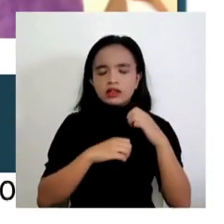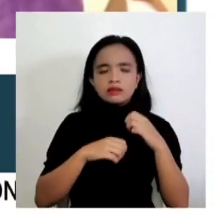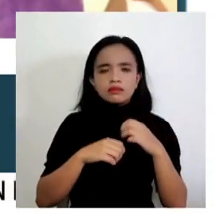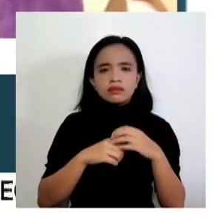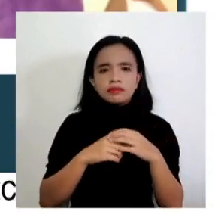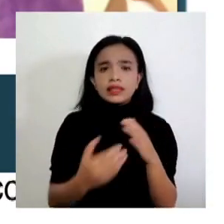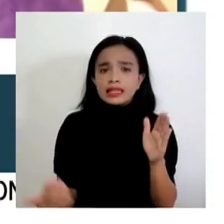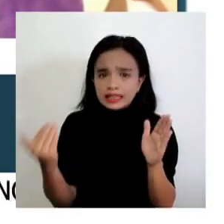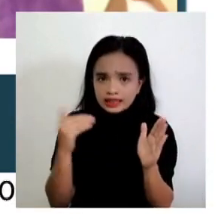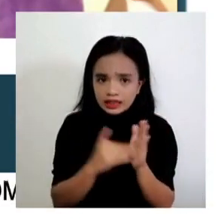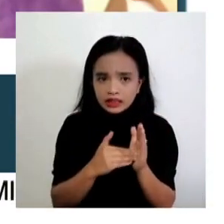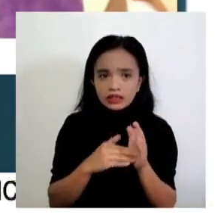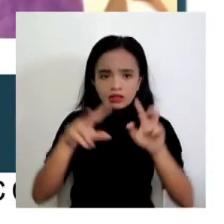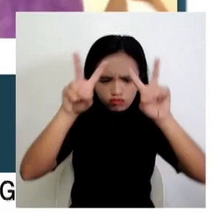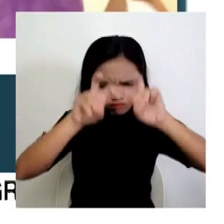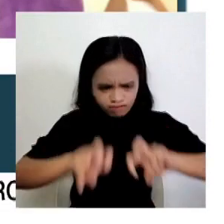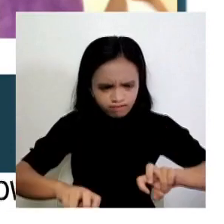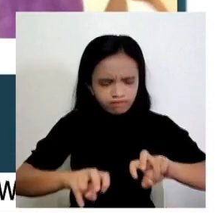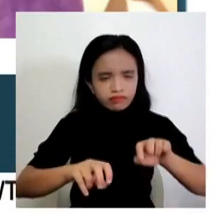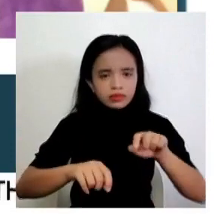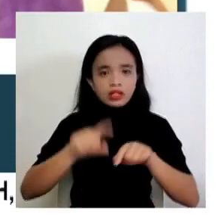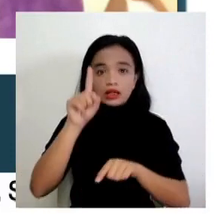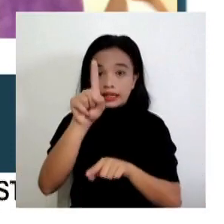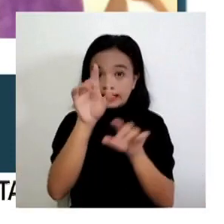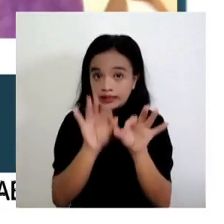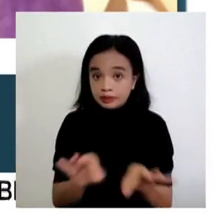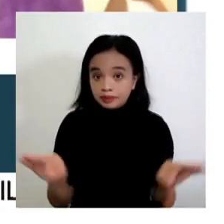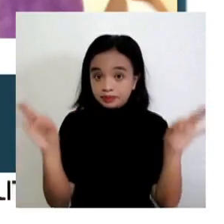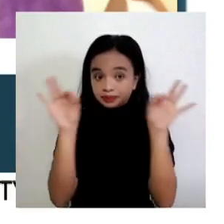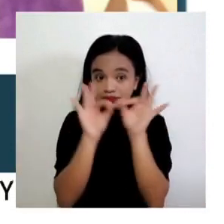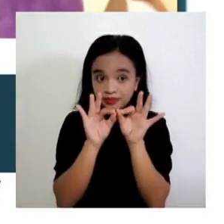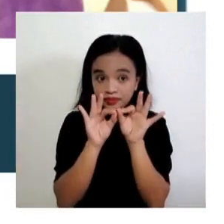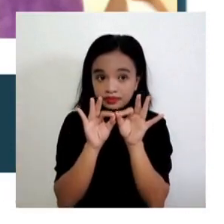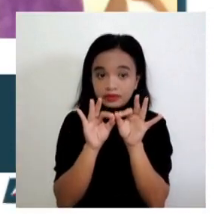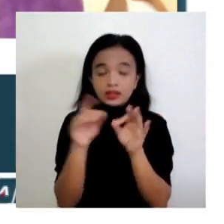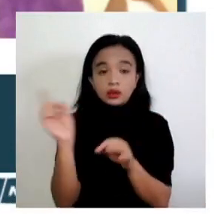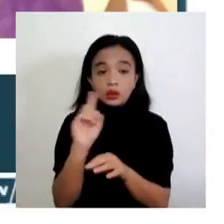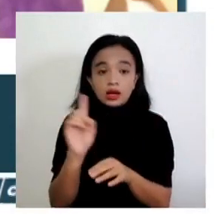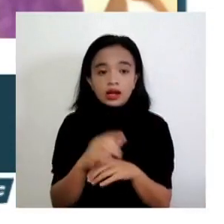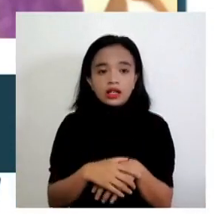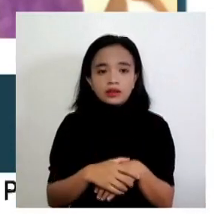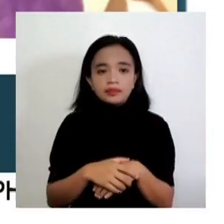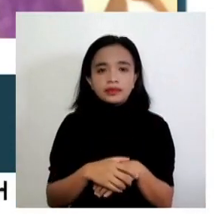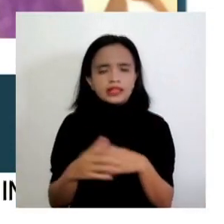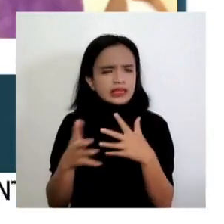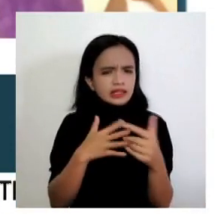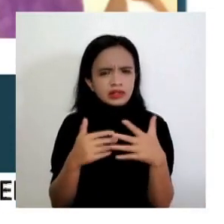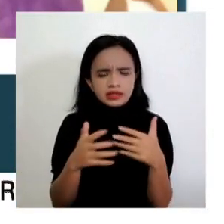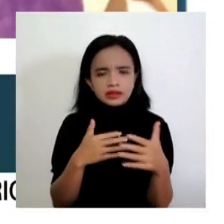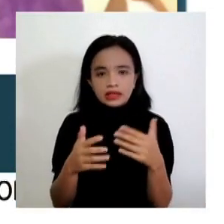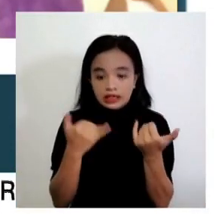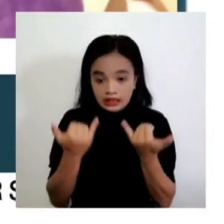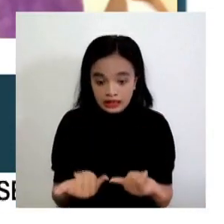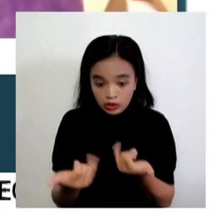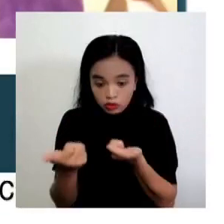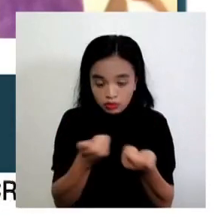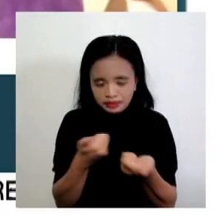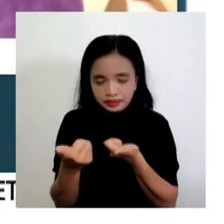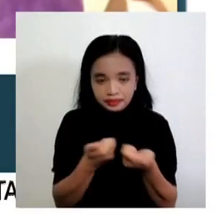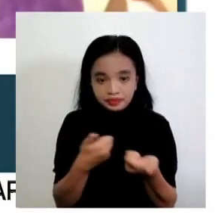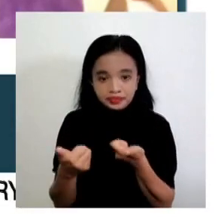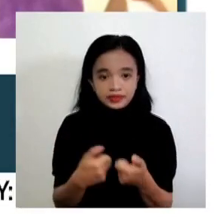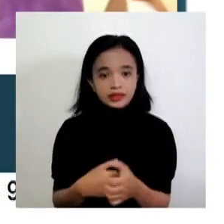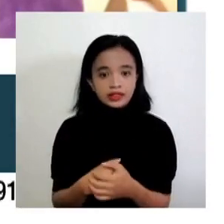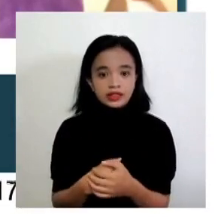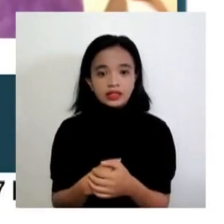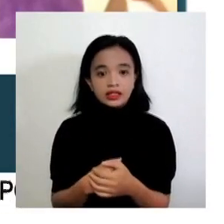all crack down on this. And one important and definitive step that could be taken even by the current administration, Carmina,